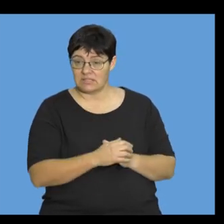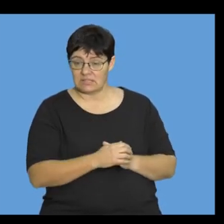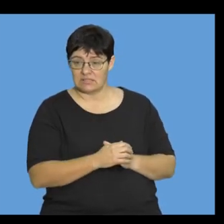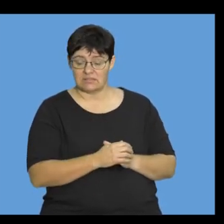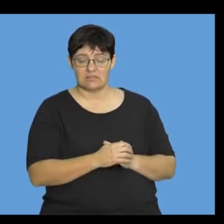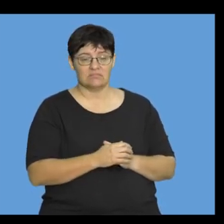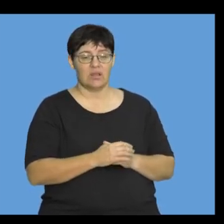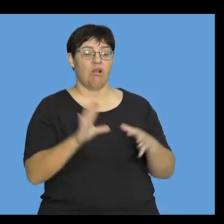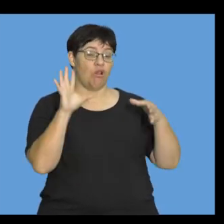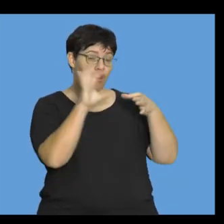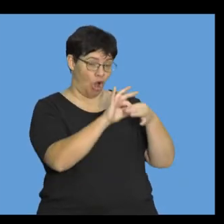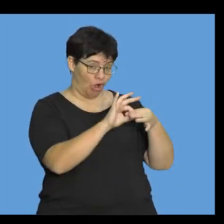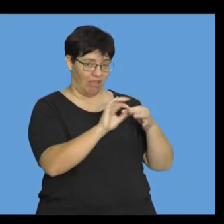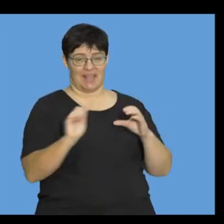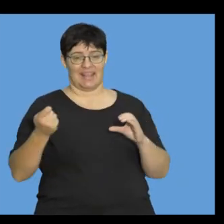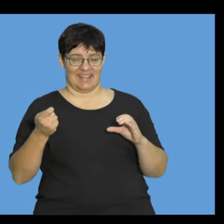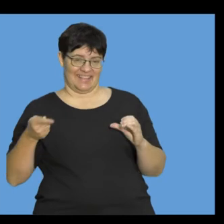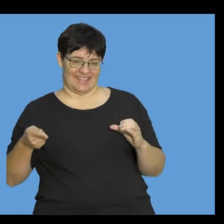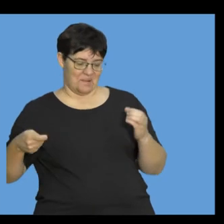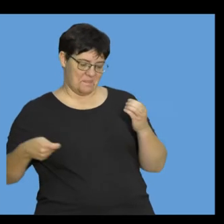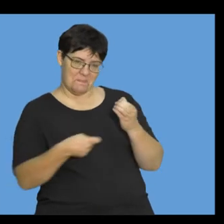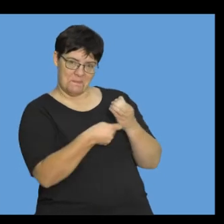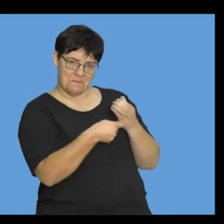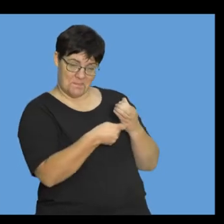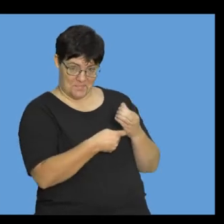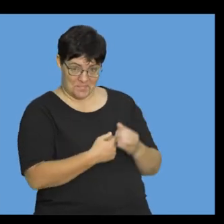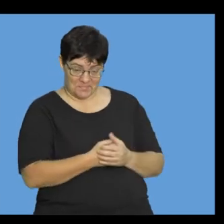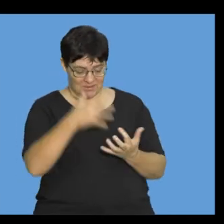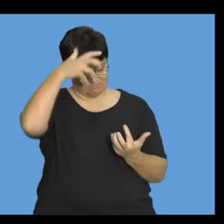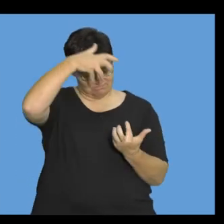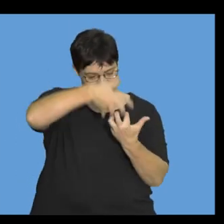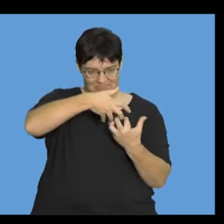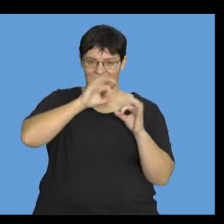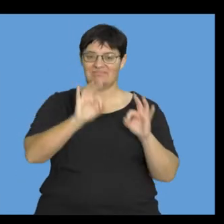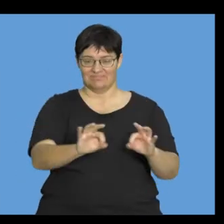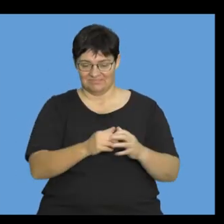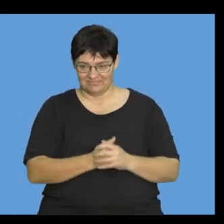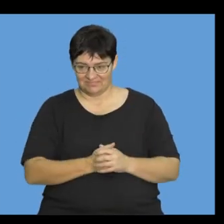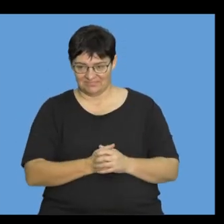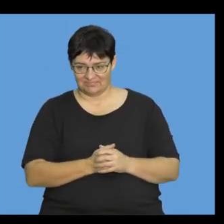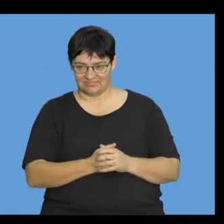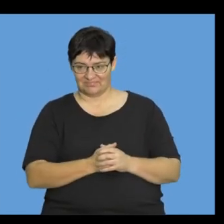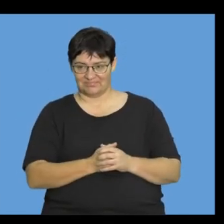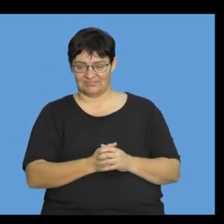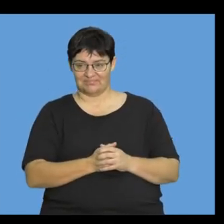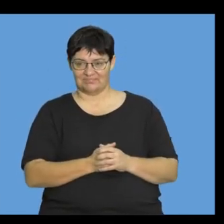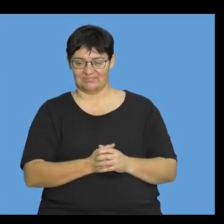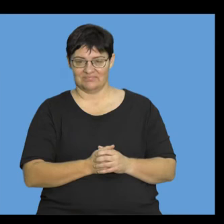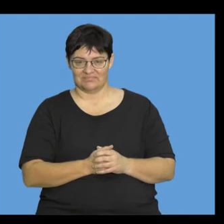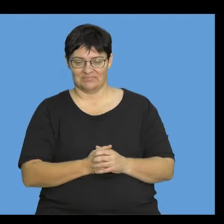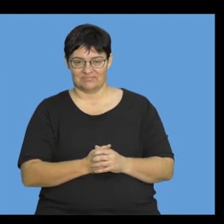I have? Lock and key. There we go. They fit